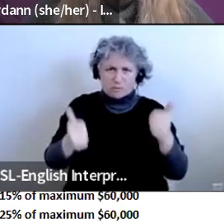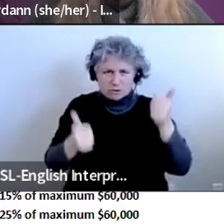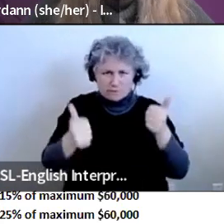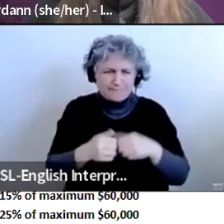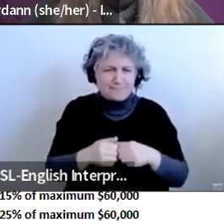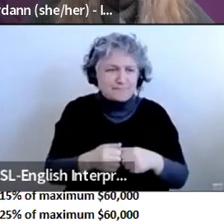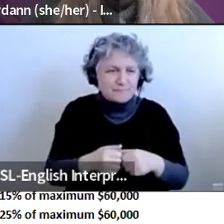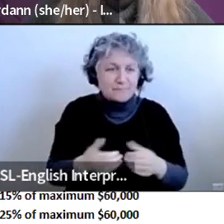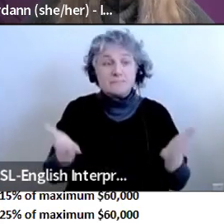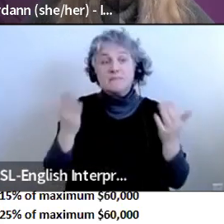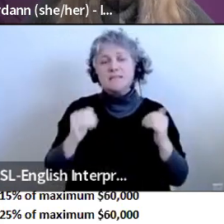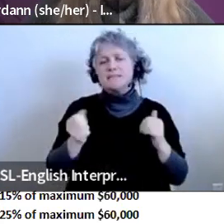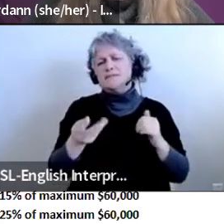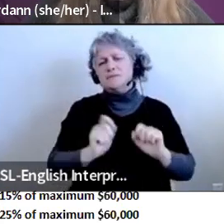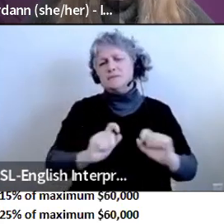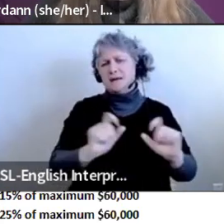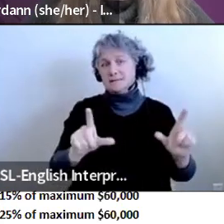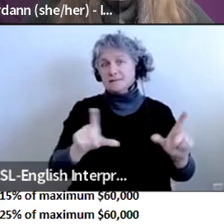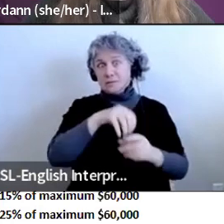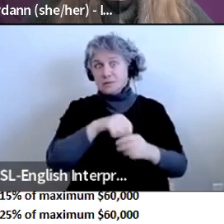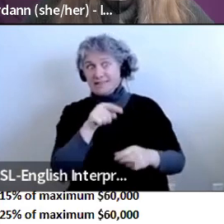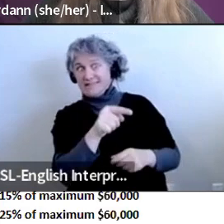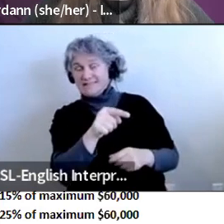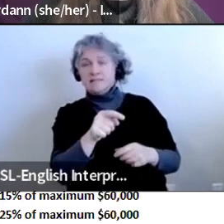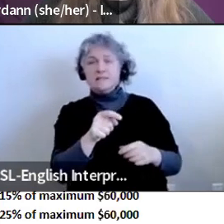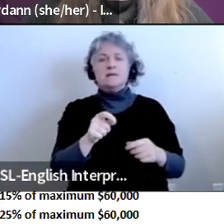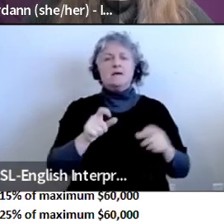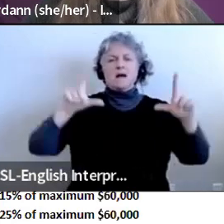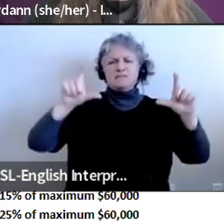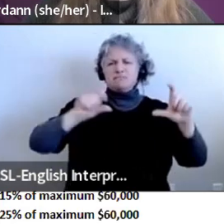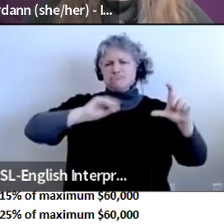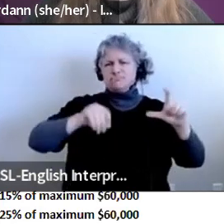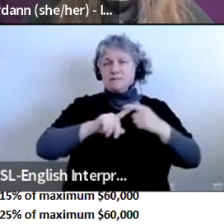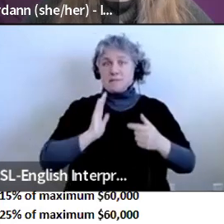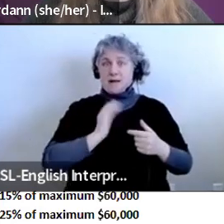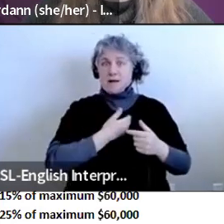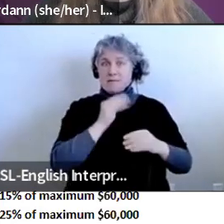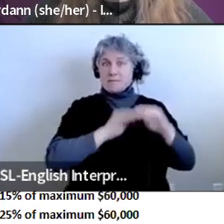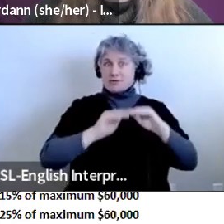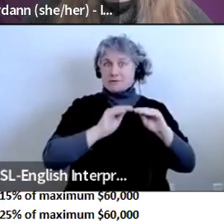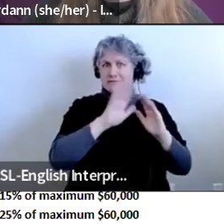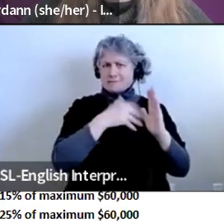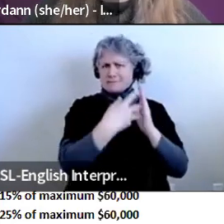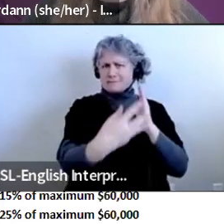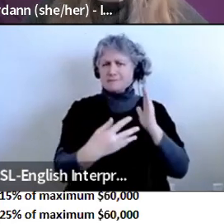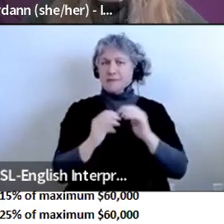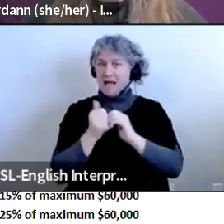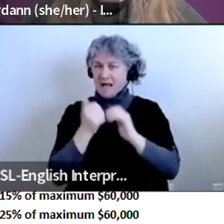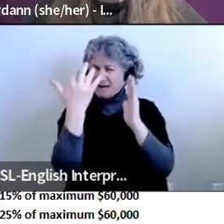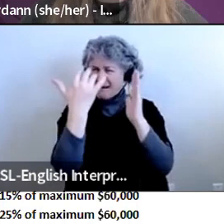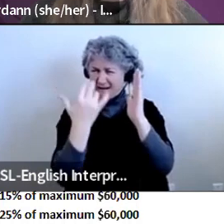So the next few slides, including this one, includes a couple of screenshots right from the budget. So I can walk you through how to complete this